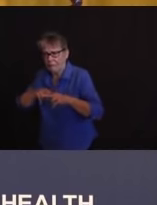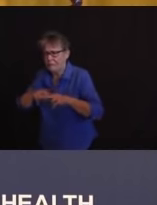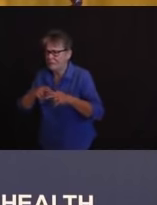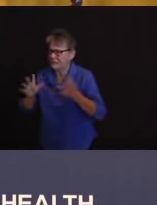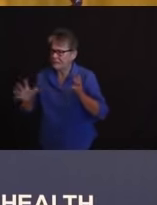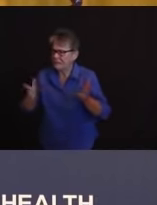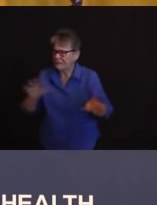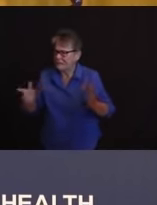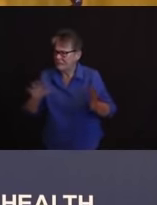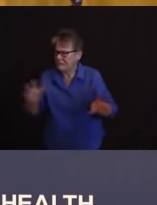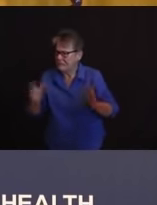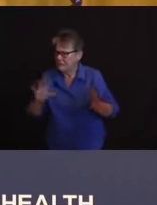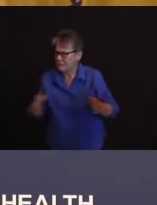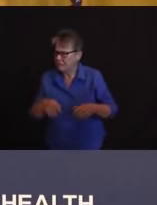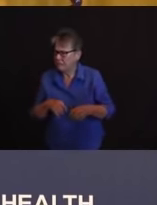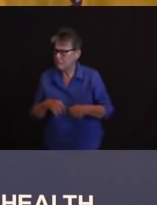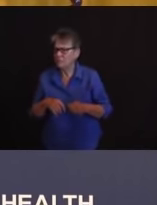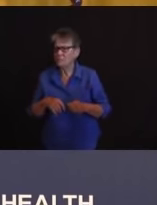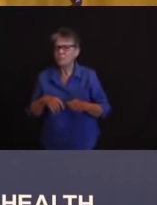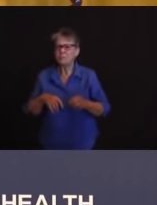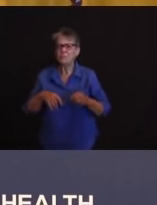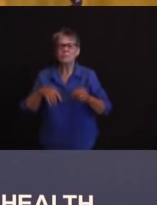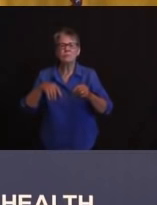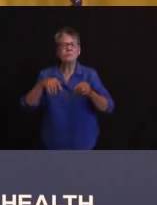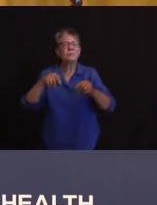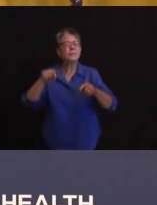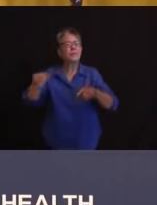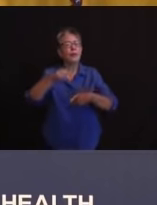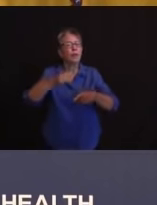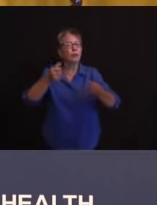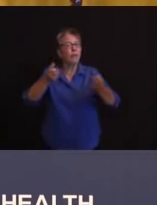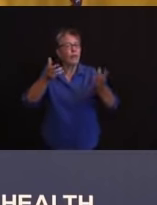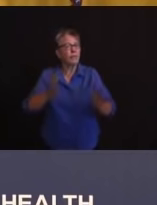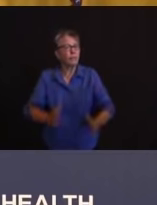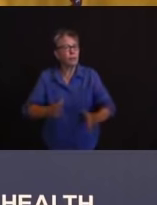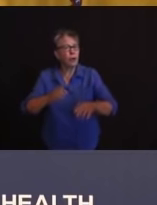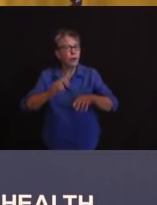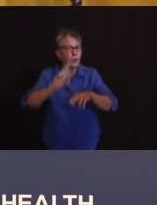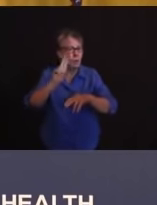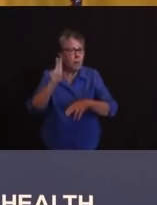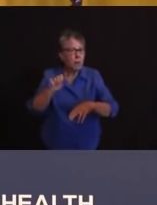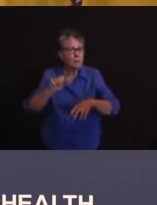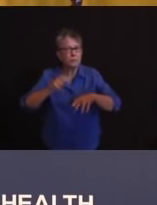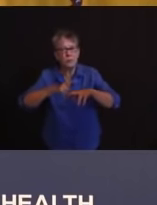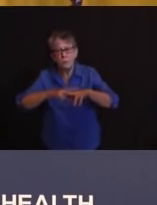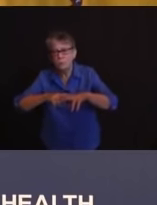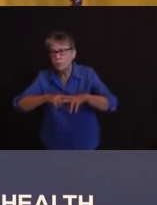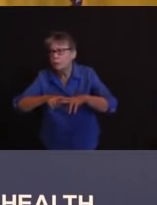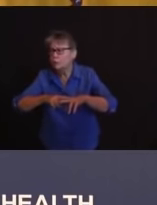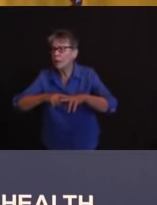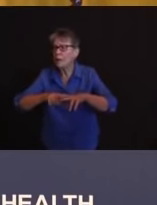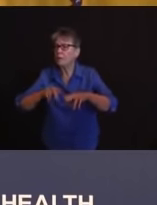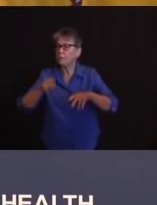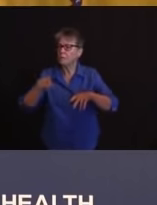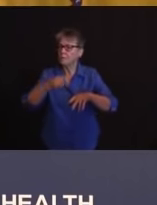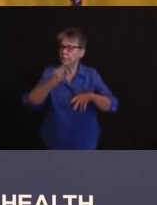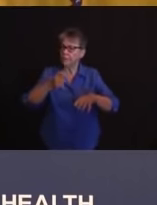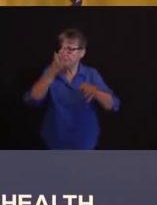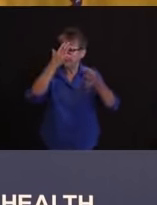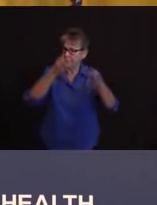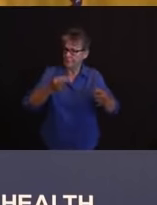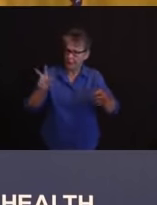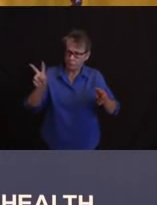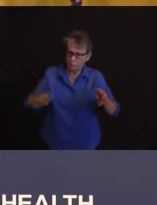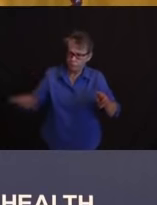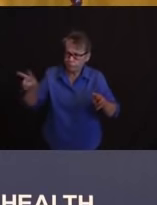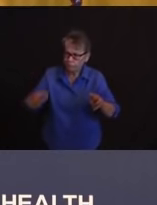inside of buses and rail cars, period. And if there is non-compliance, we would love to know about